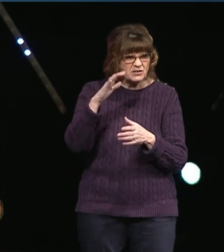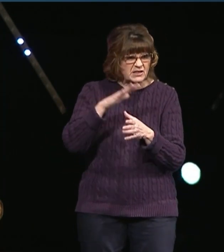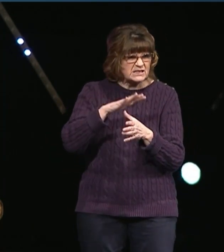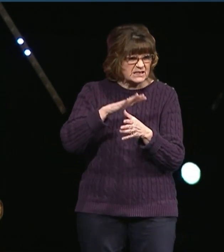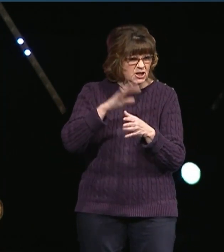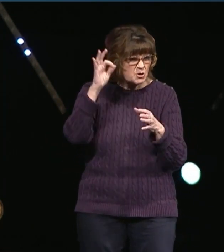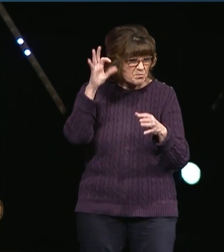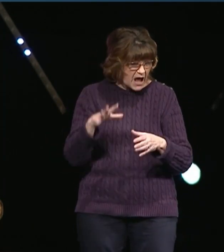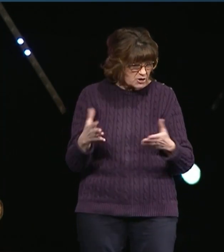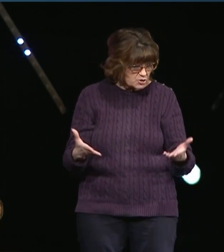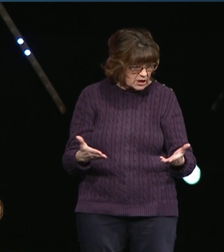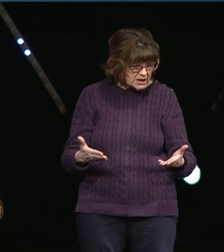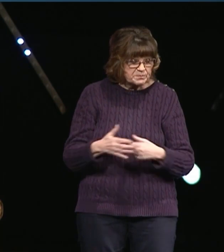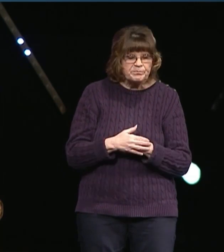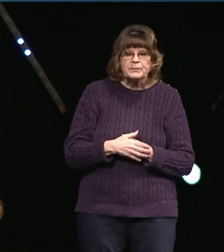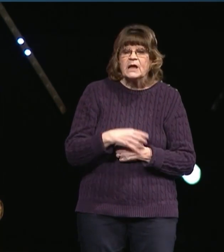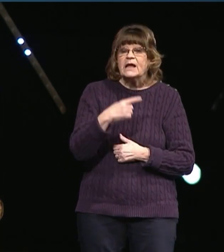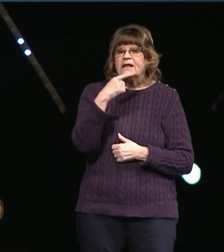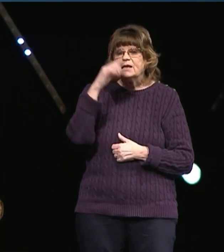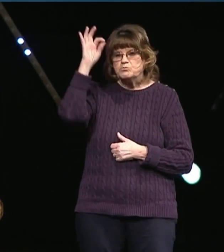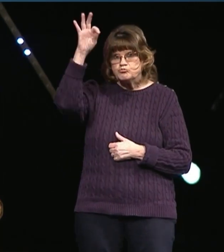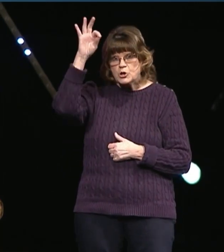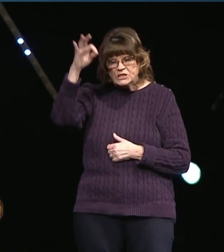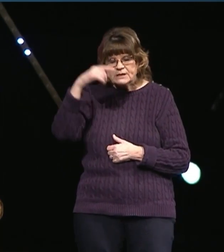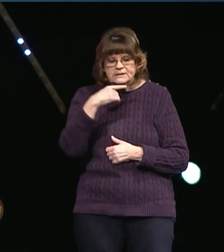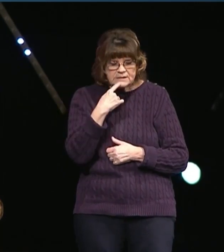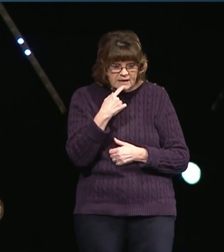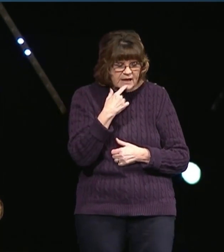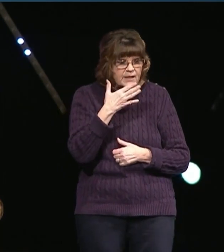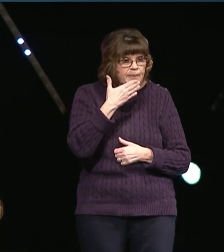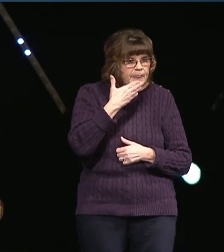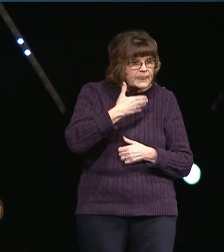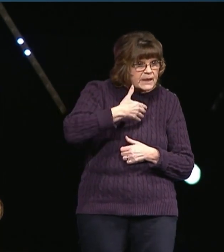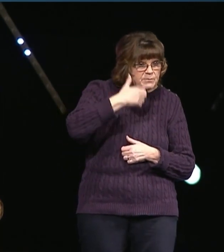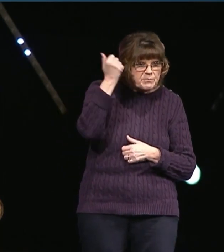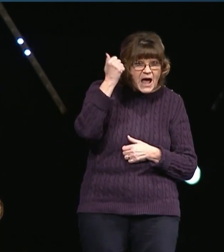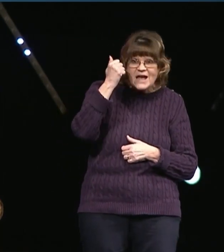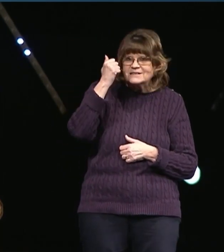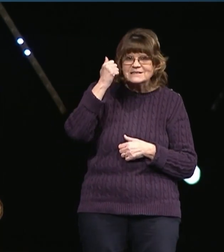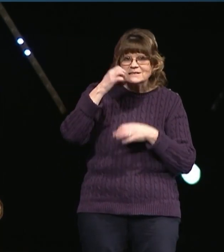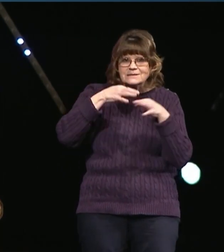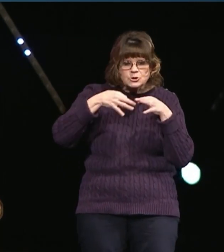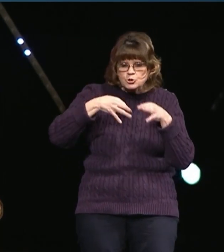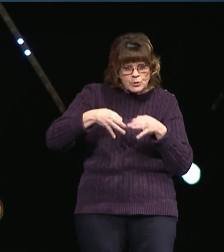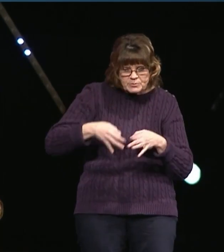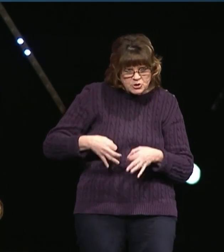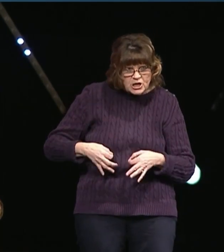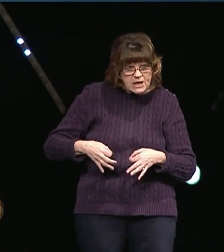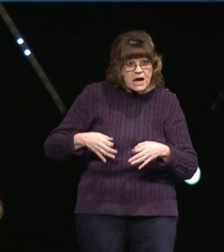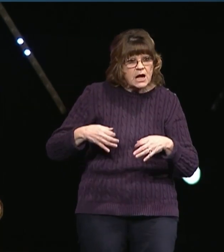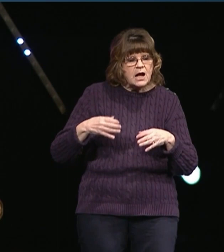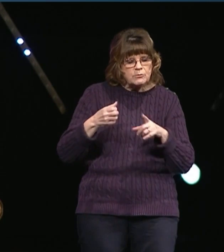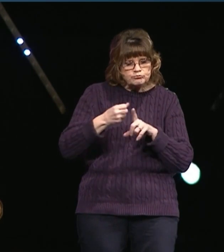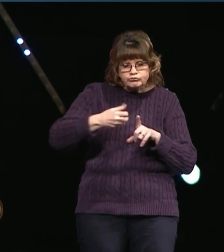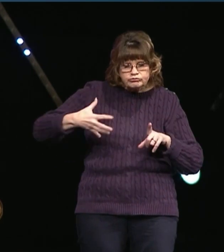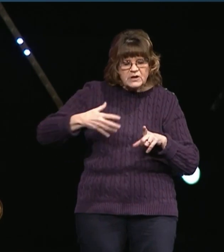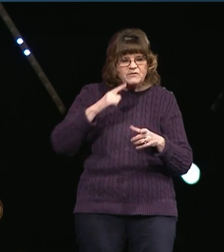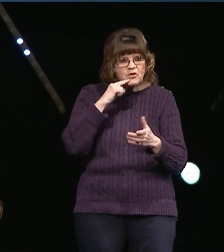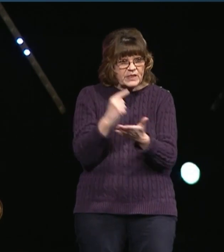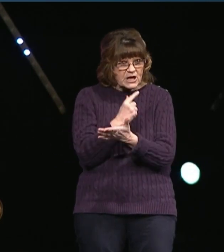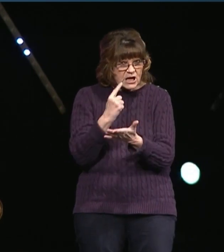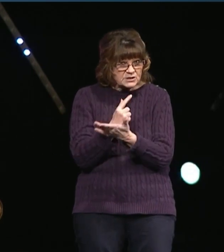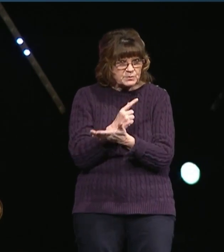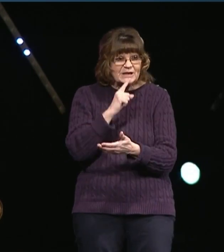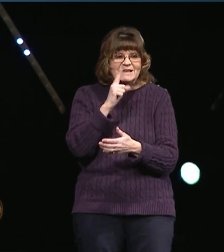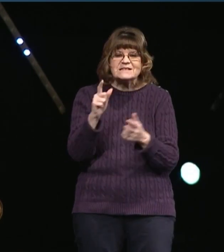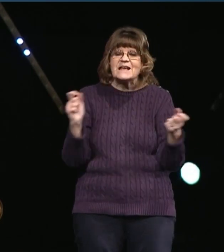this stage and he said, the best apologetic, the best description, the best explanation for the gospel is a